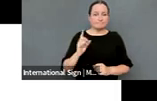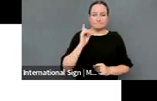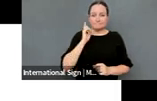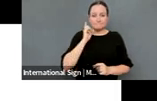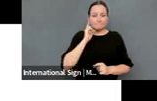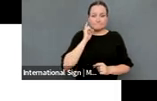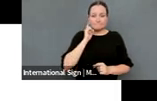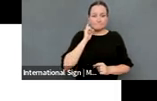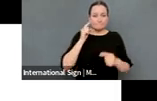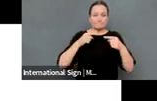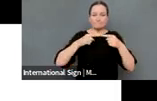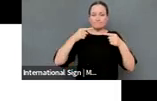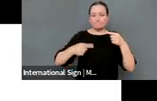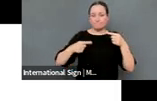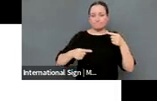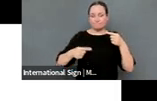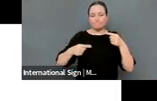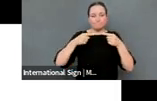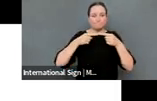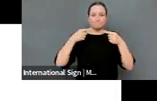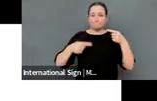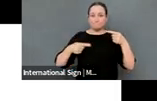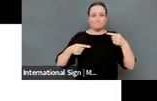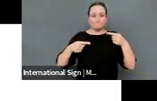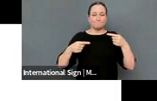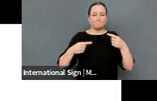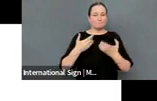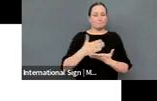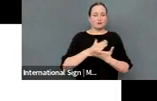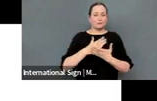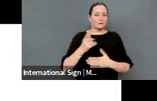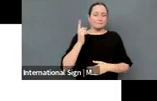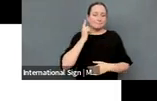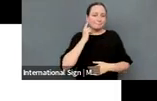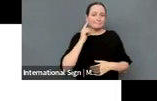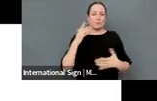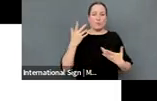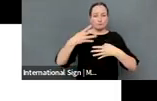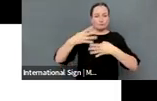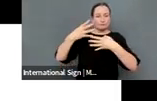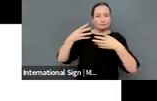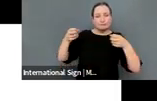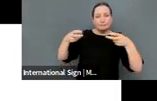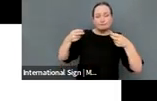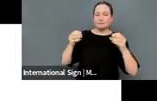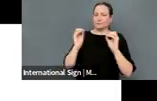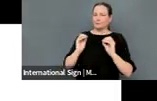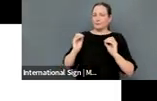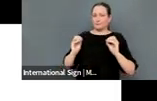is not sufficiently covered by other short-term benefits